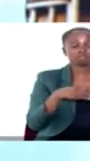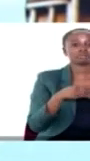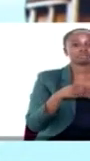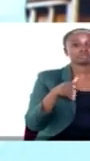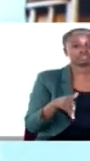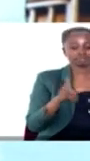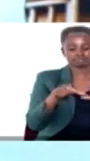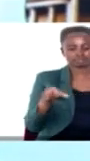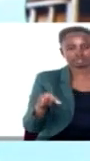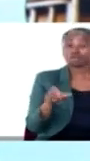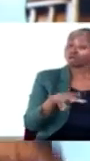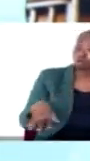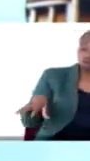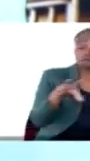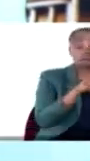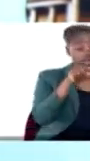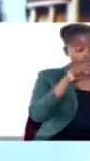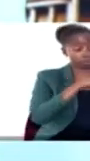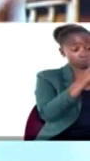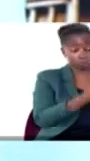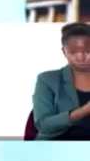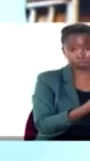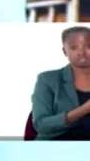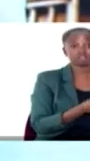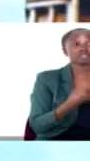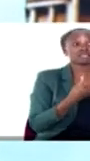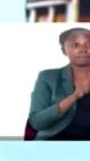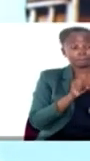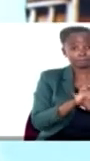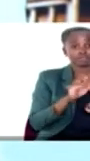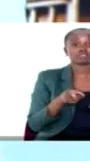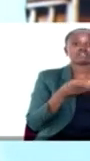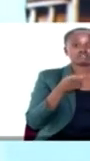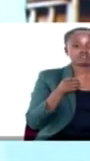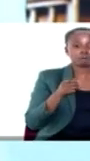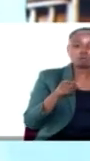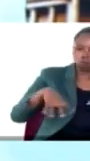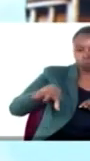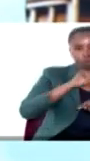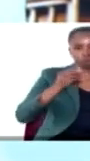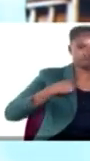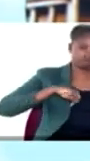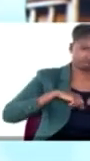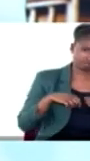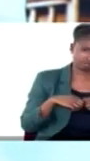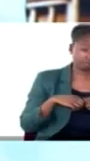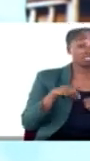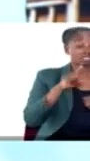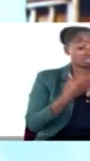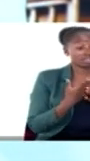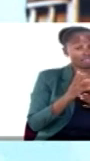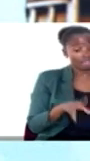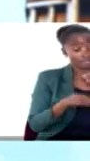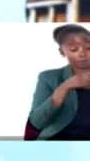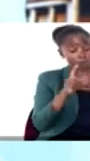these mega trends impacting on the whole globe will also impact on us. In addition, we